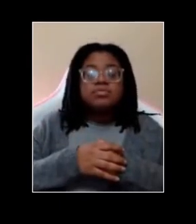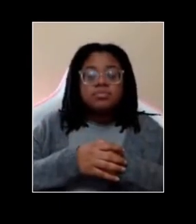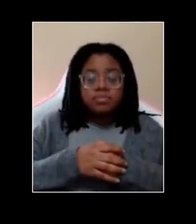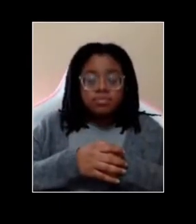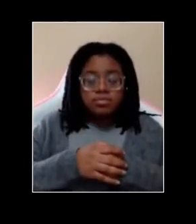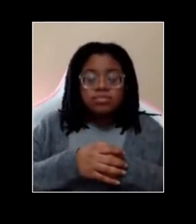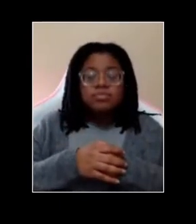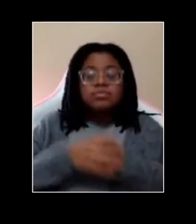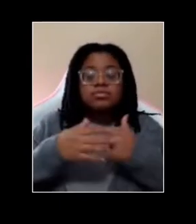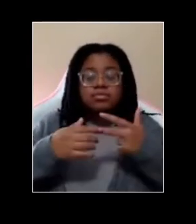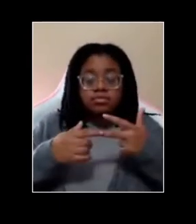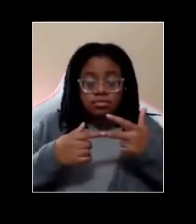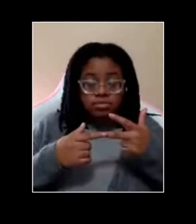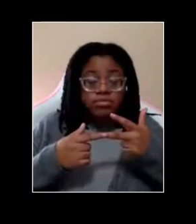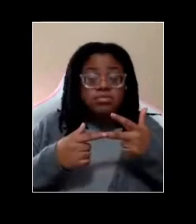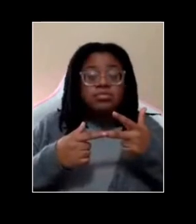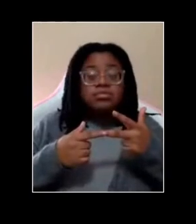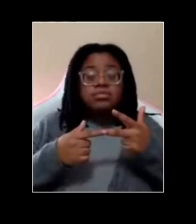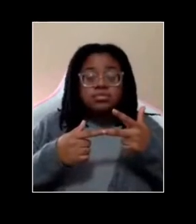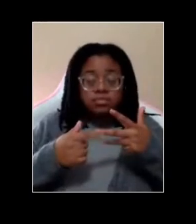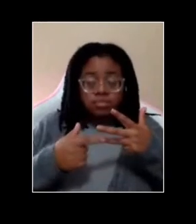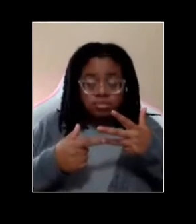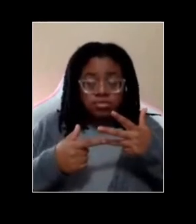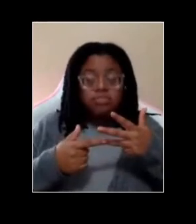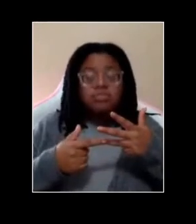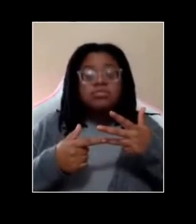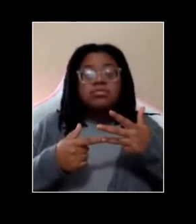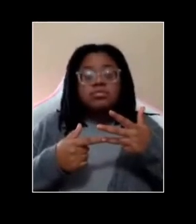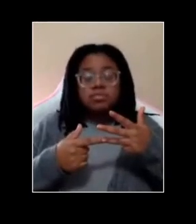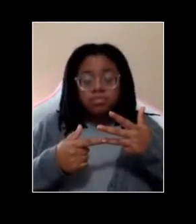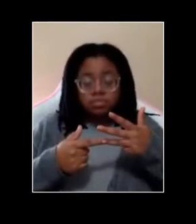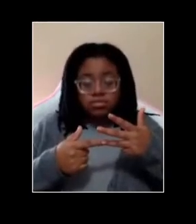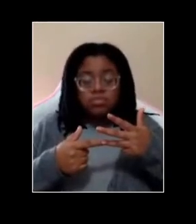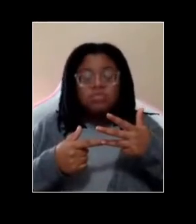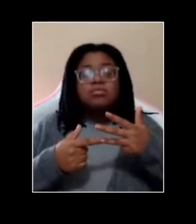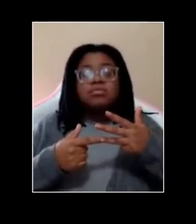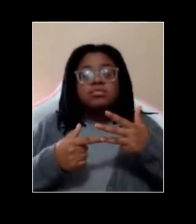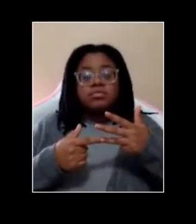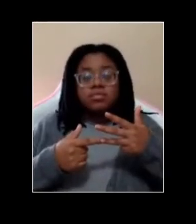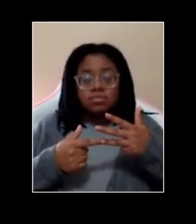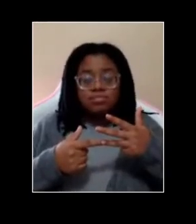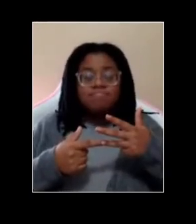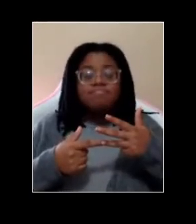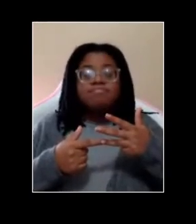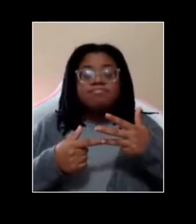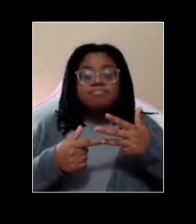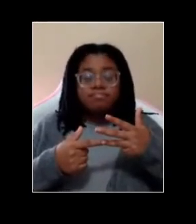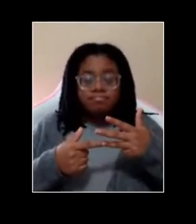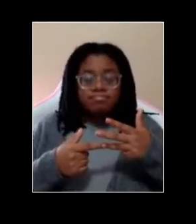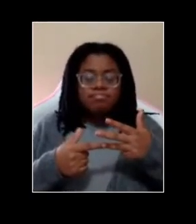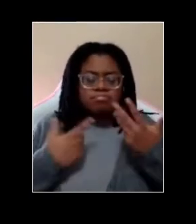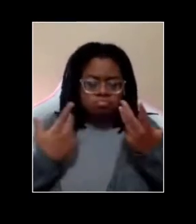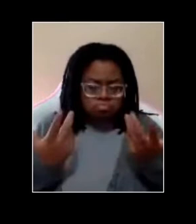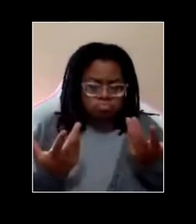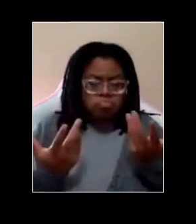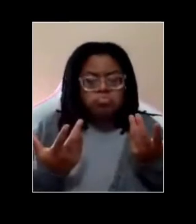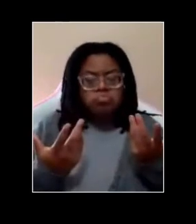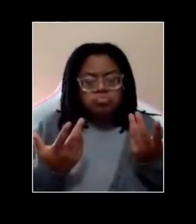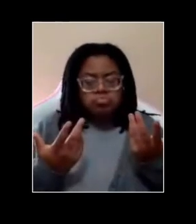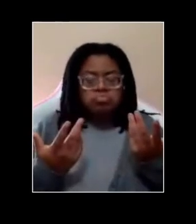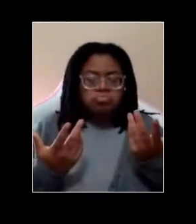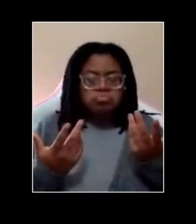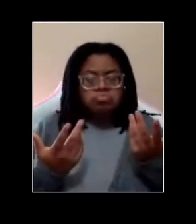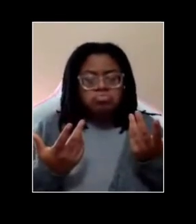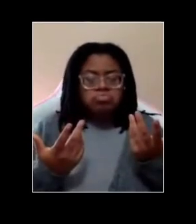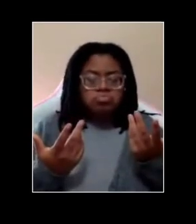by location and by target species, and then effects are complex and not really all that well understood, although it's